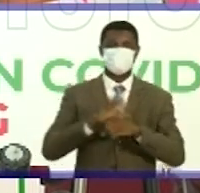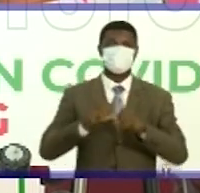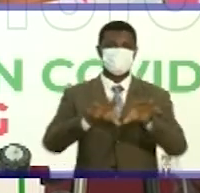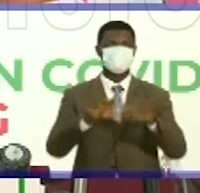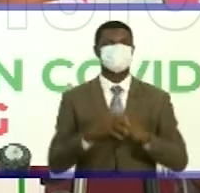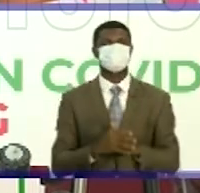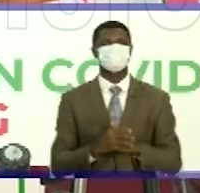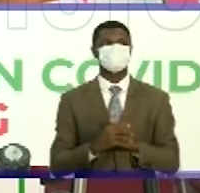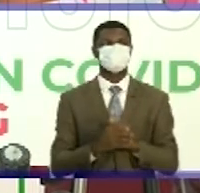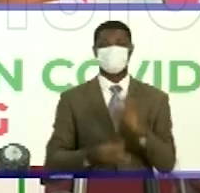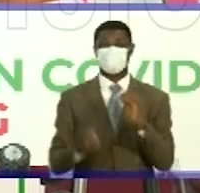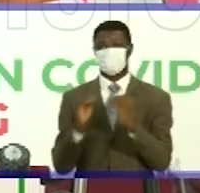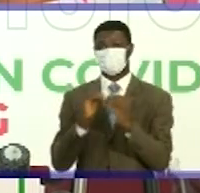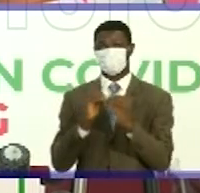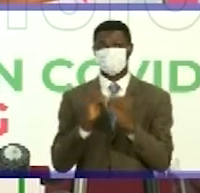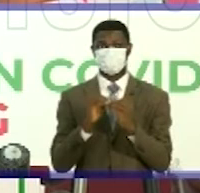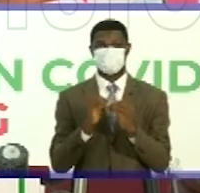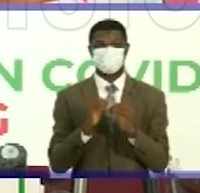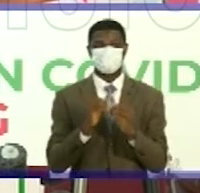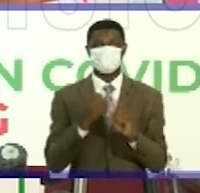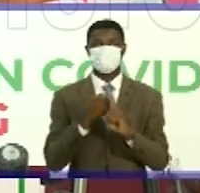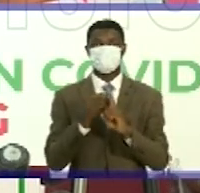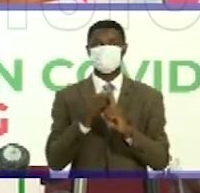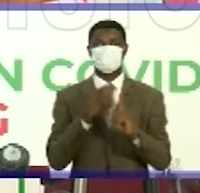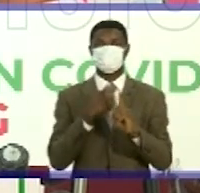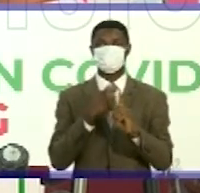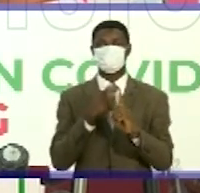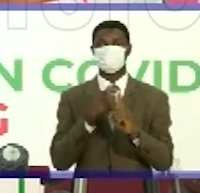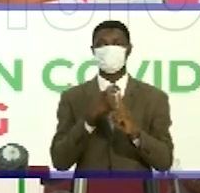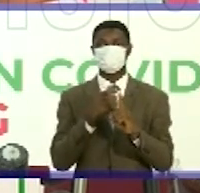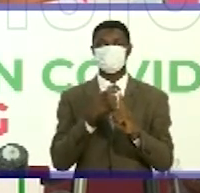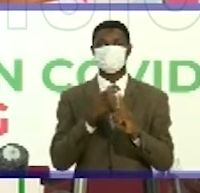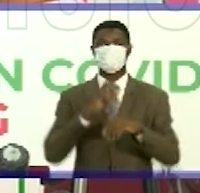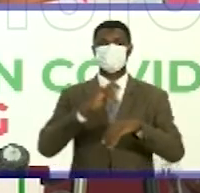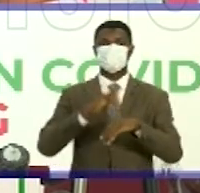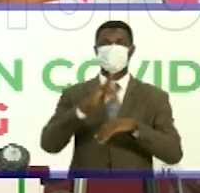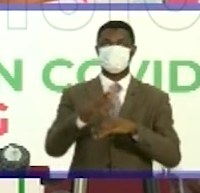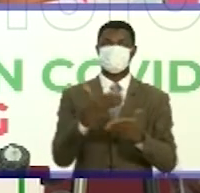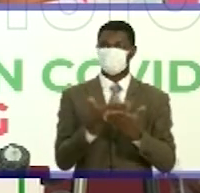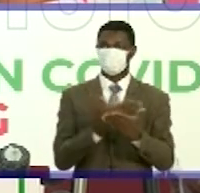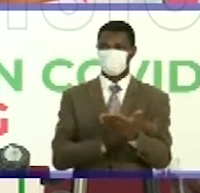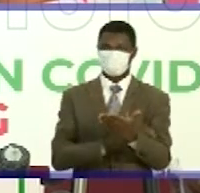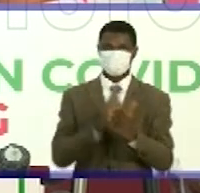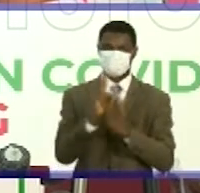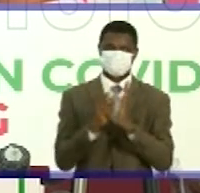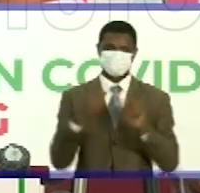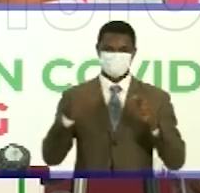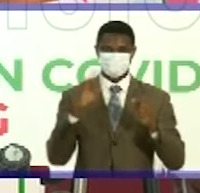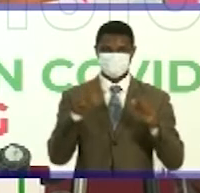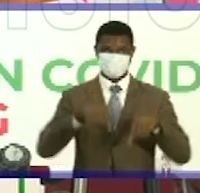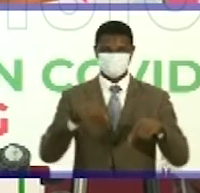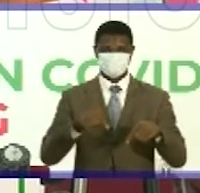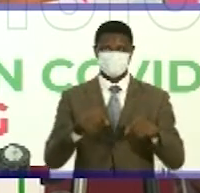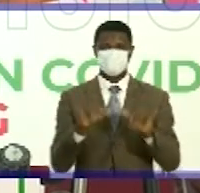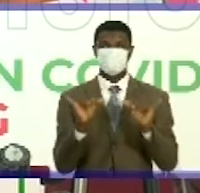Further to this, and effective from early morning hours of today, the measures put